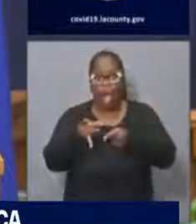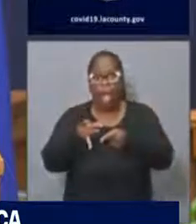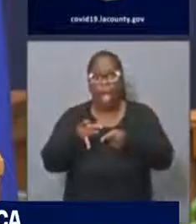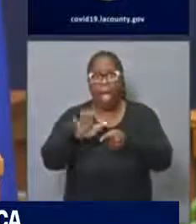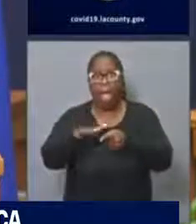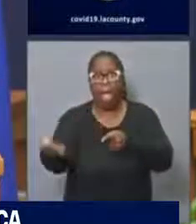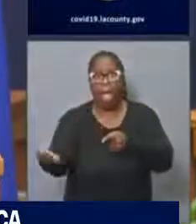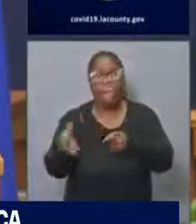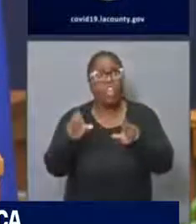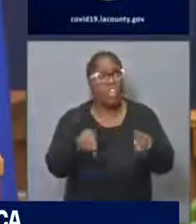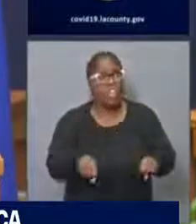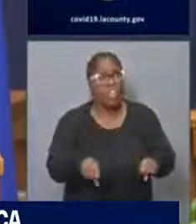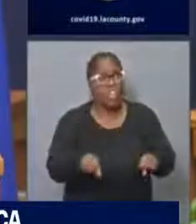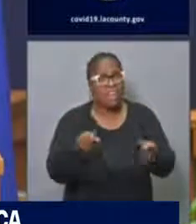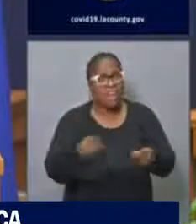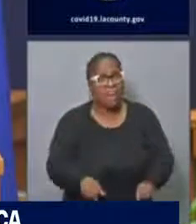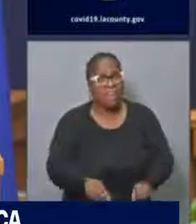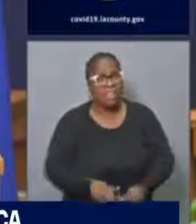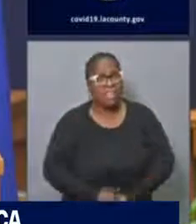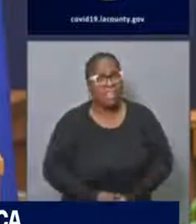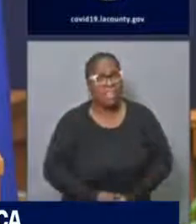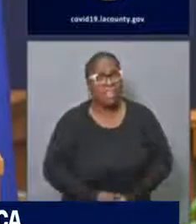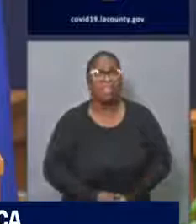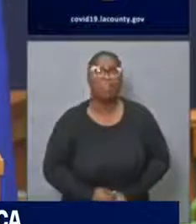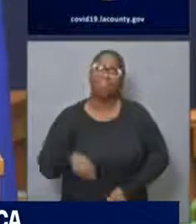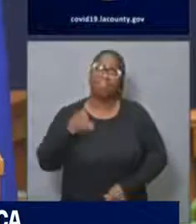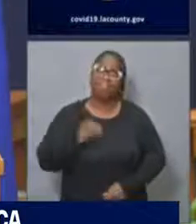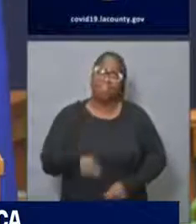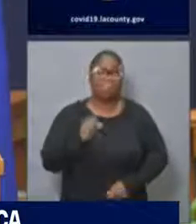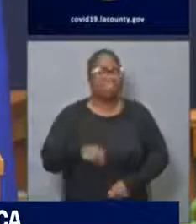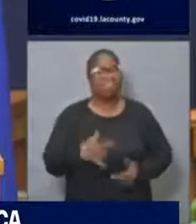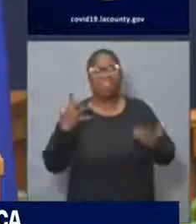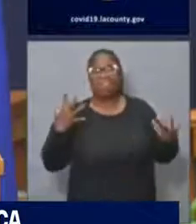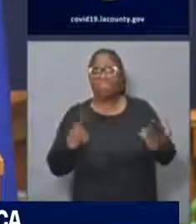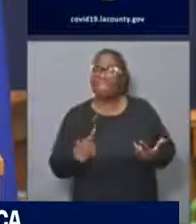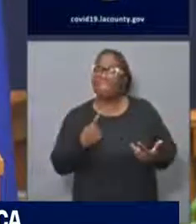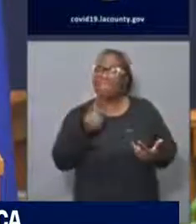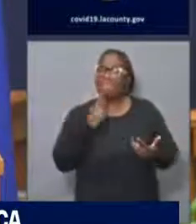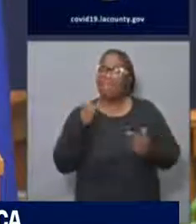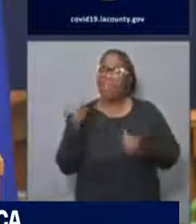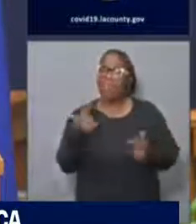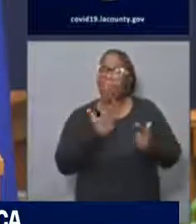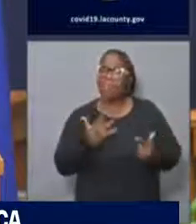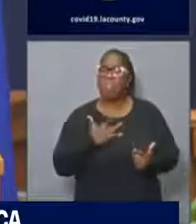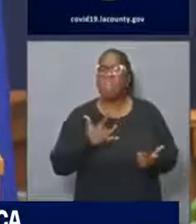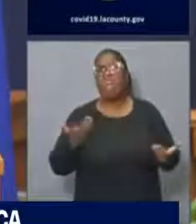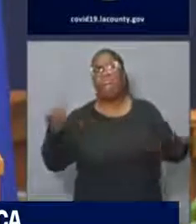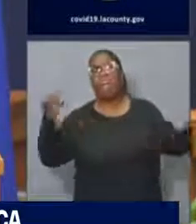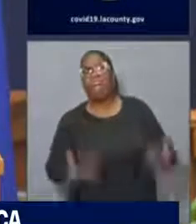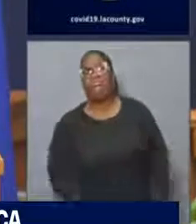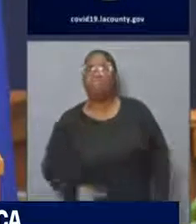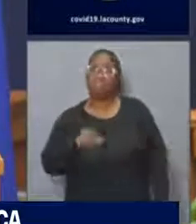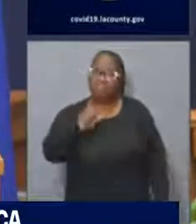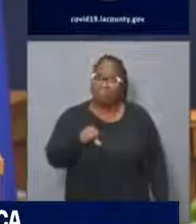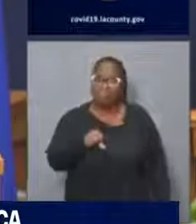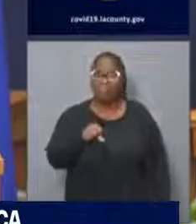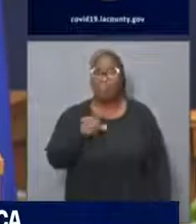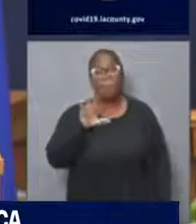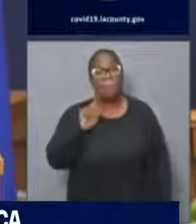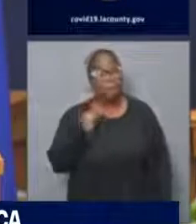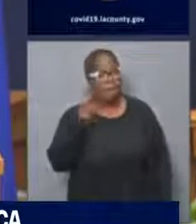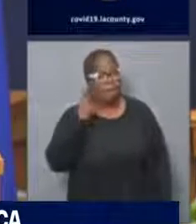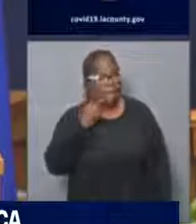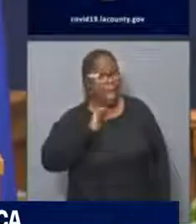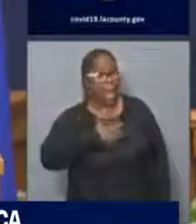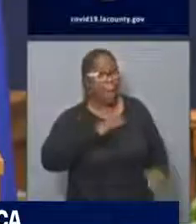or someone I love. And while these are disappointing realities, it should be of some kind of comfort to that our